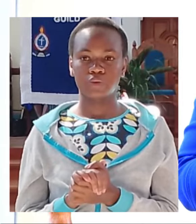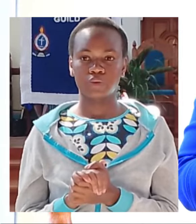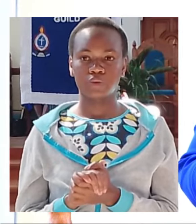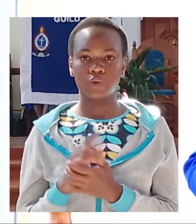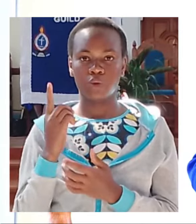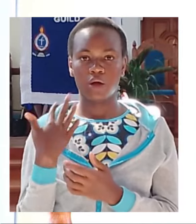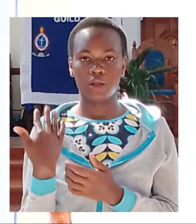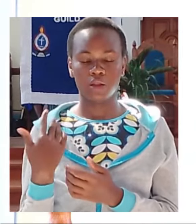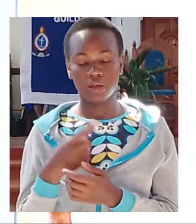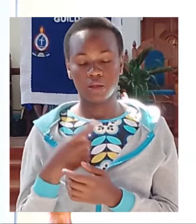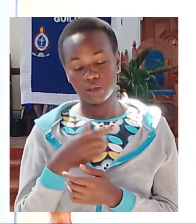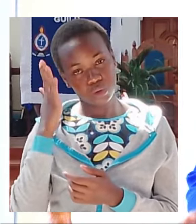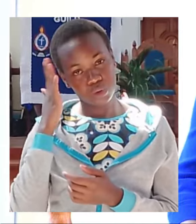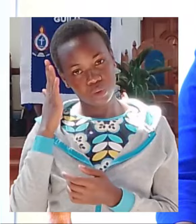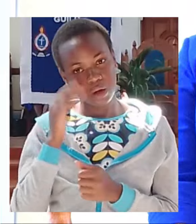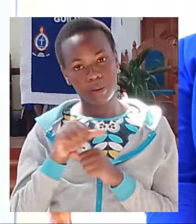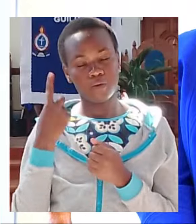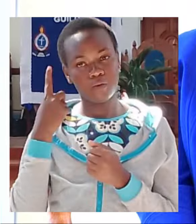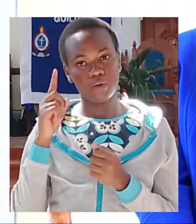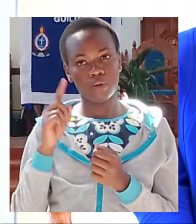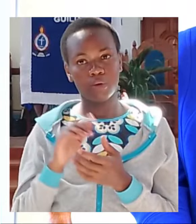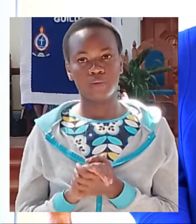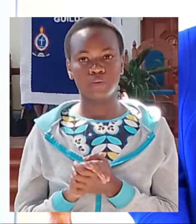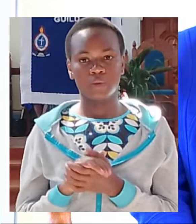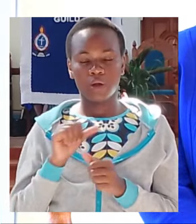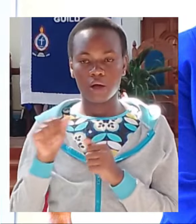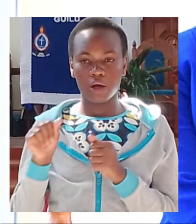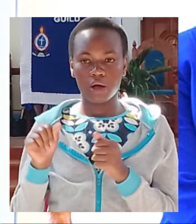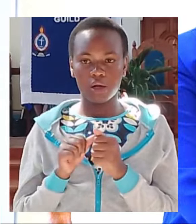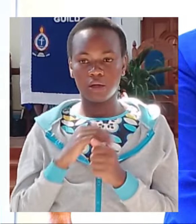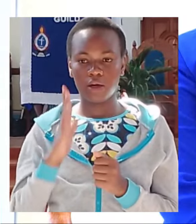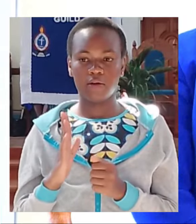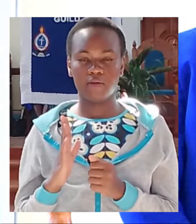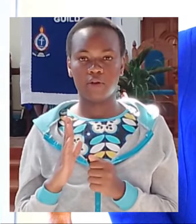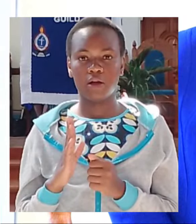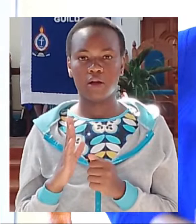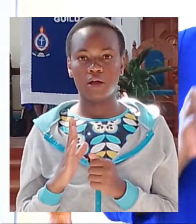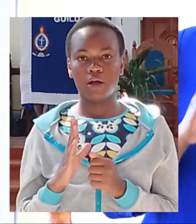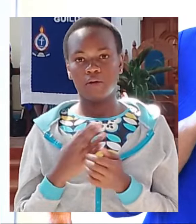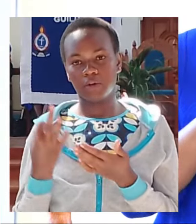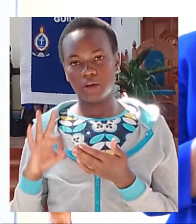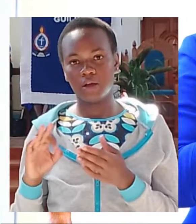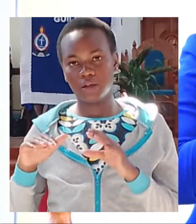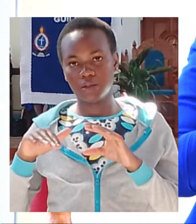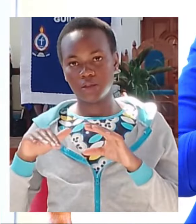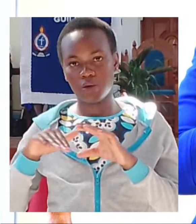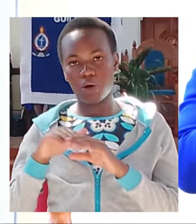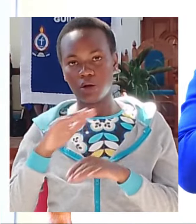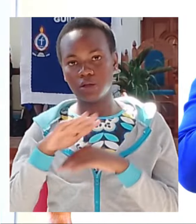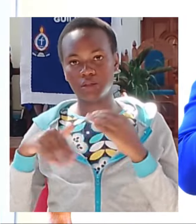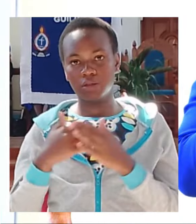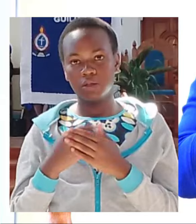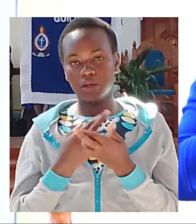One thing we can be assured of is that he will never leave us nor abandon us.